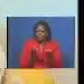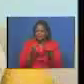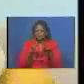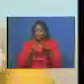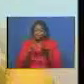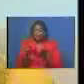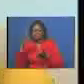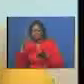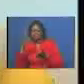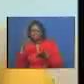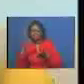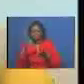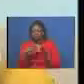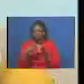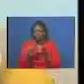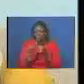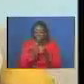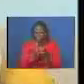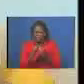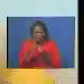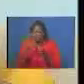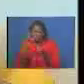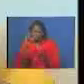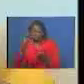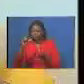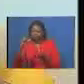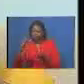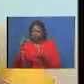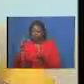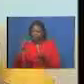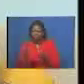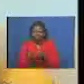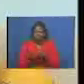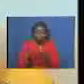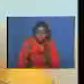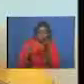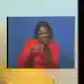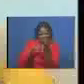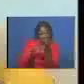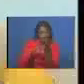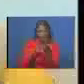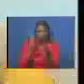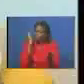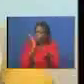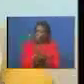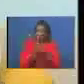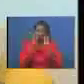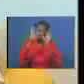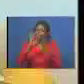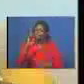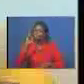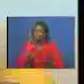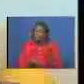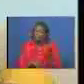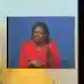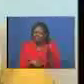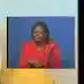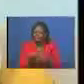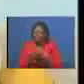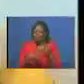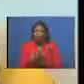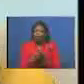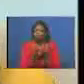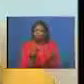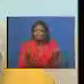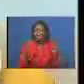something close up reading and all these things so it is important that all children now can